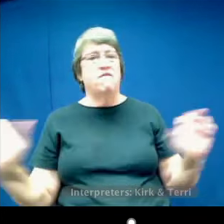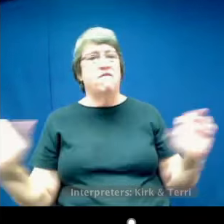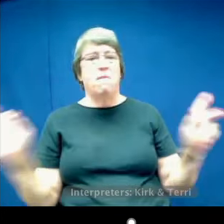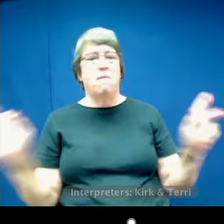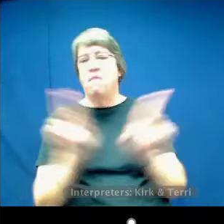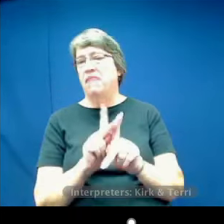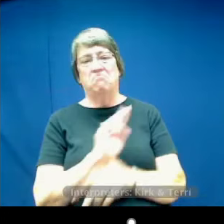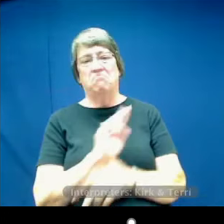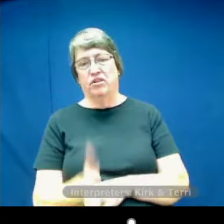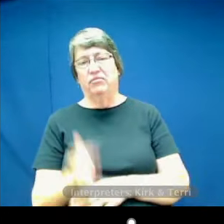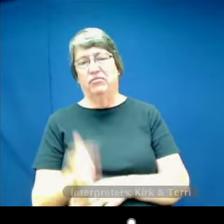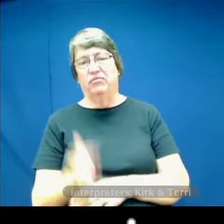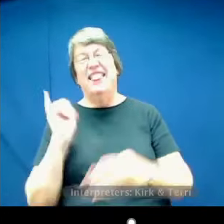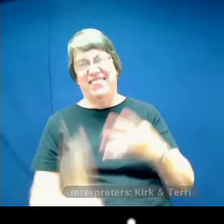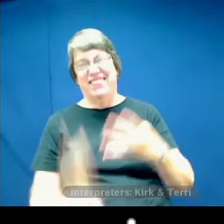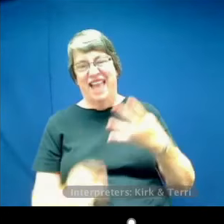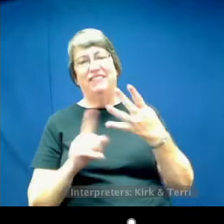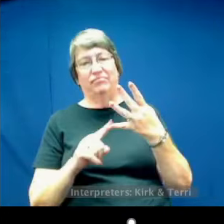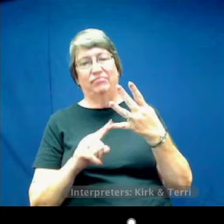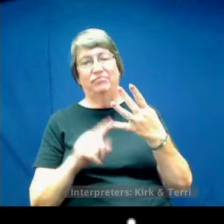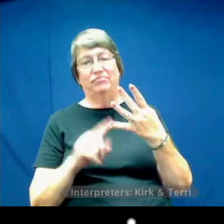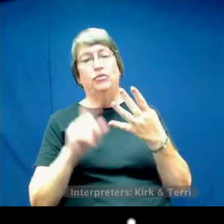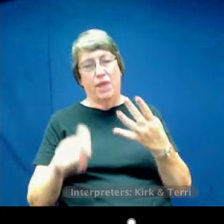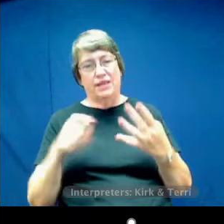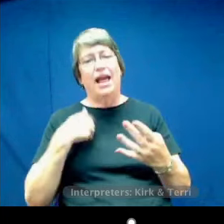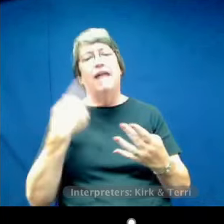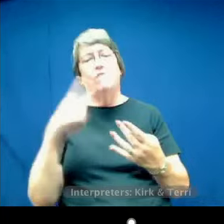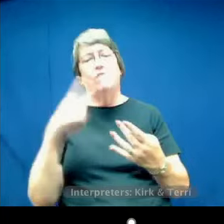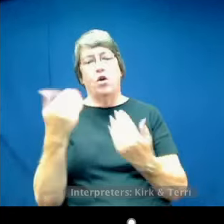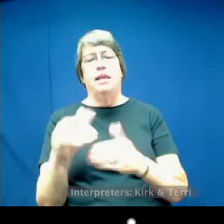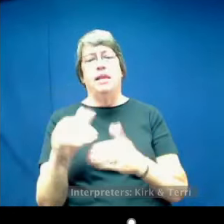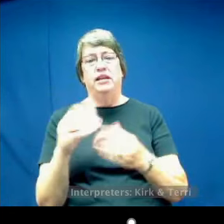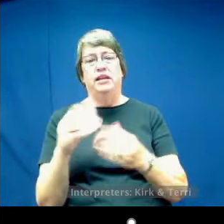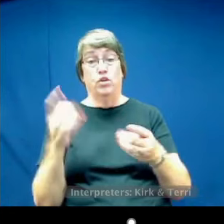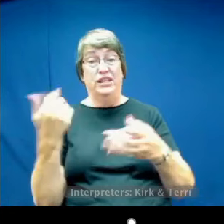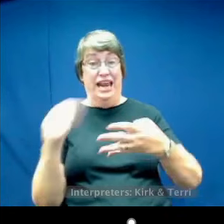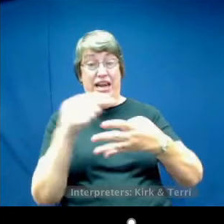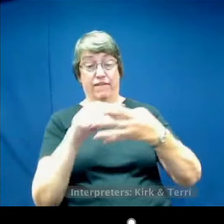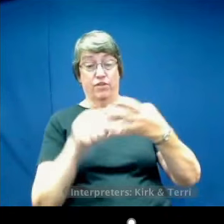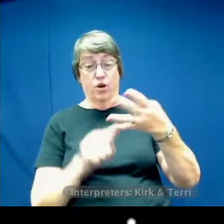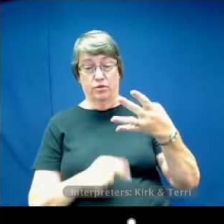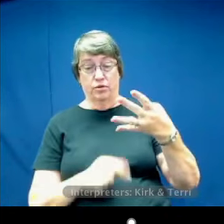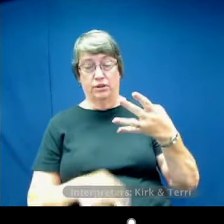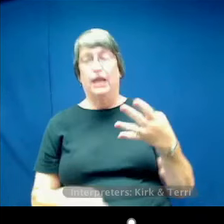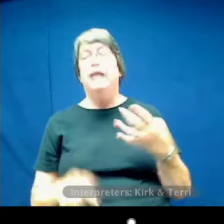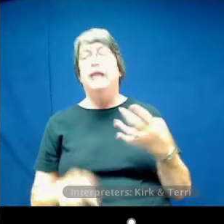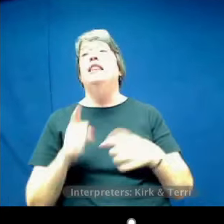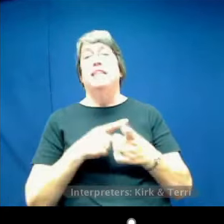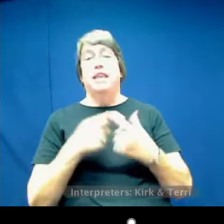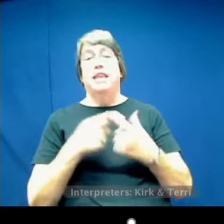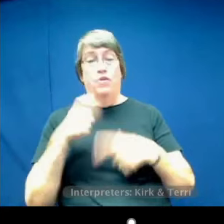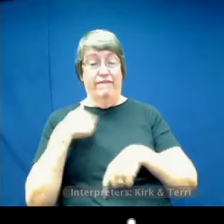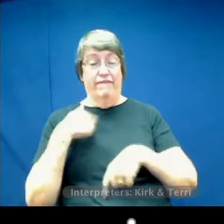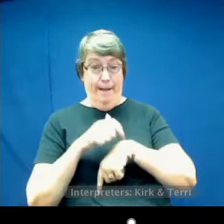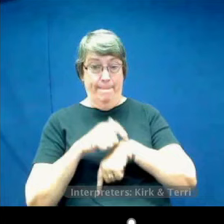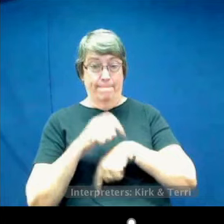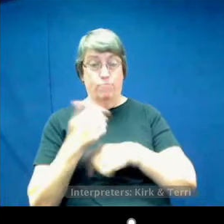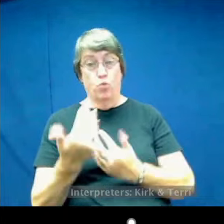That's what it takes to get a limited divorce. And then you wait out the grounds, and then you come back in and get a final divorce.